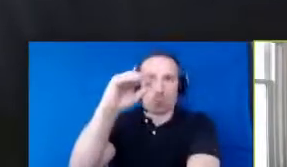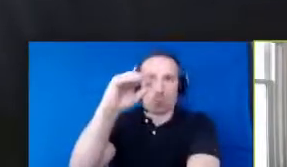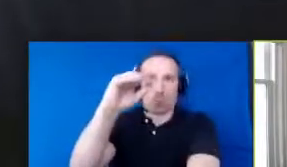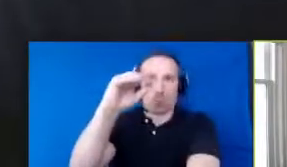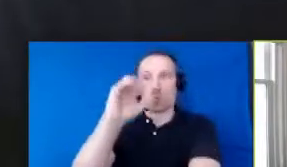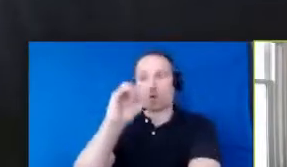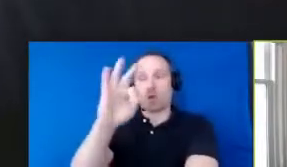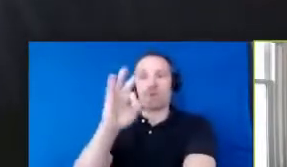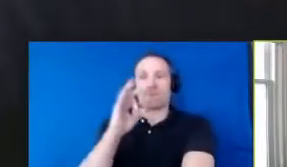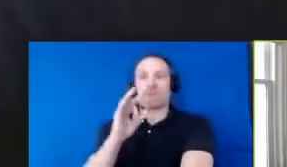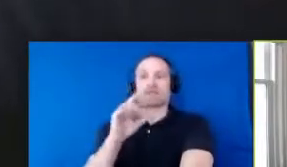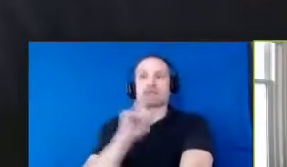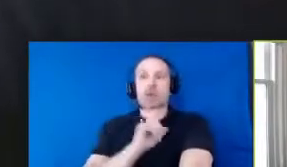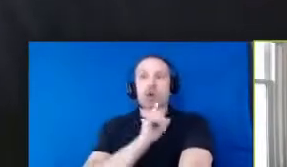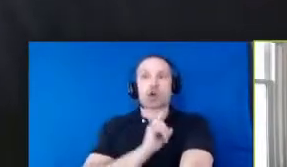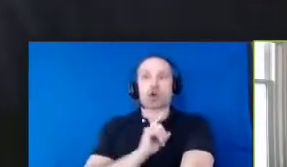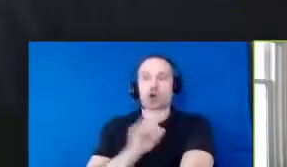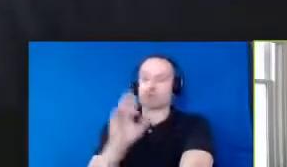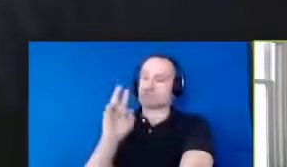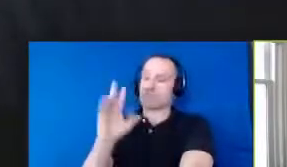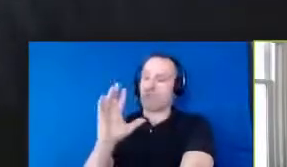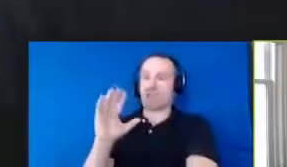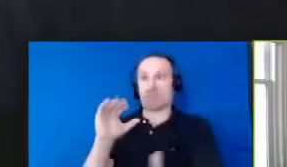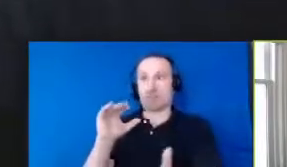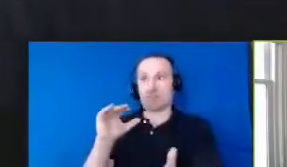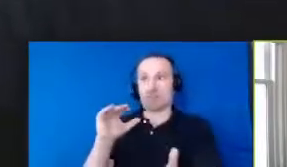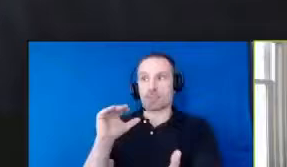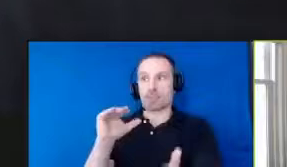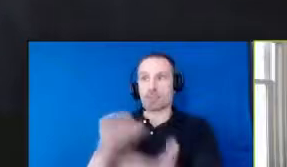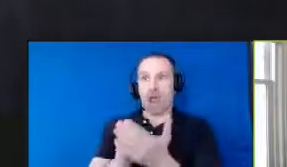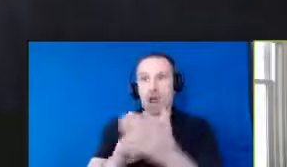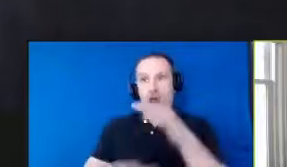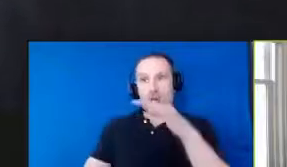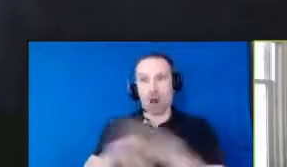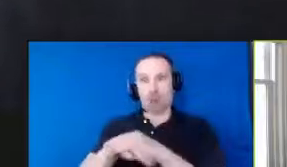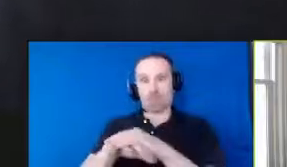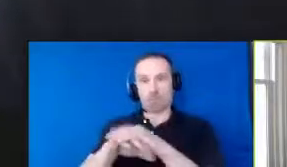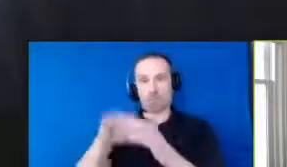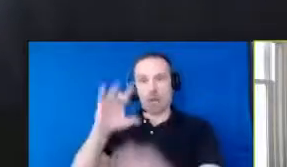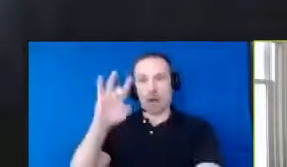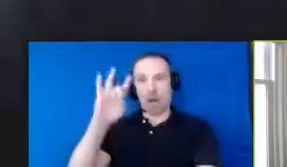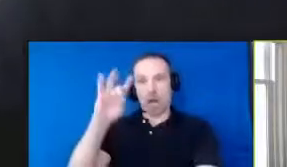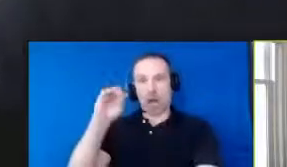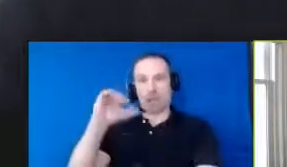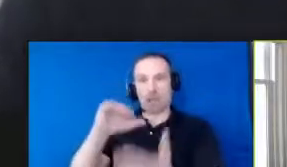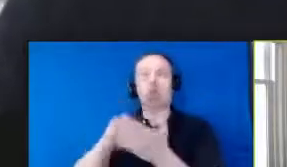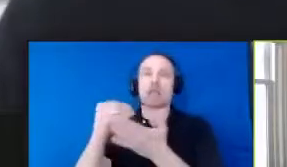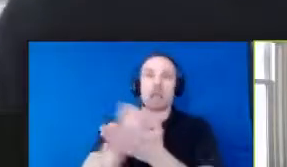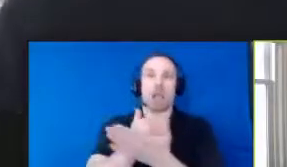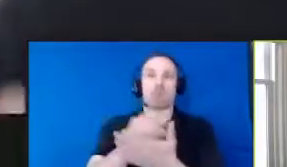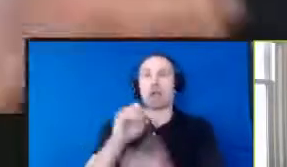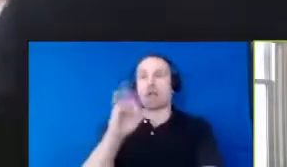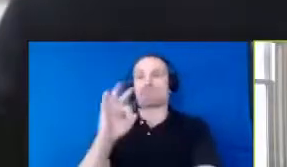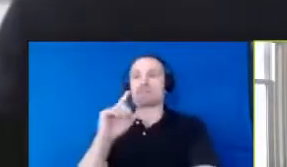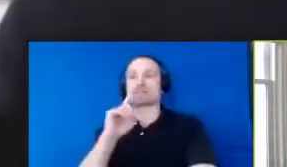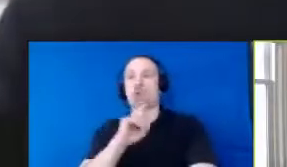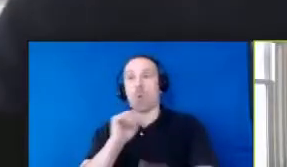it's $75,000 per person, up to 80,000. If you are single with children, I think it goes up to